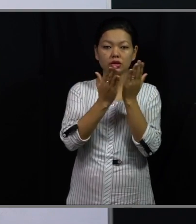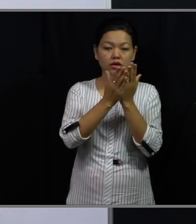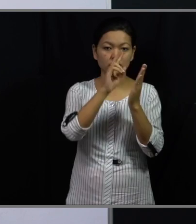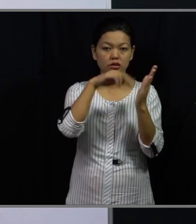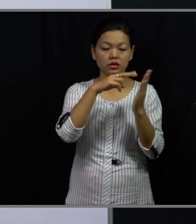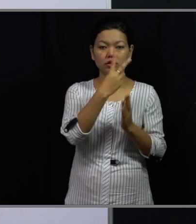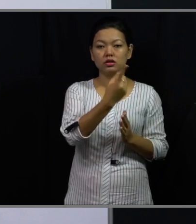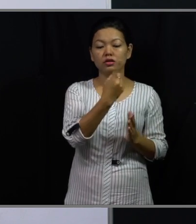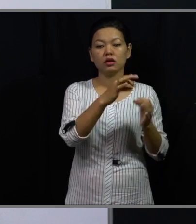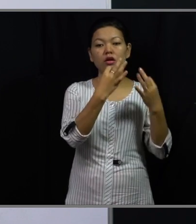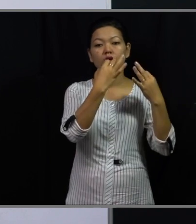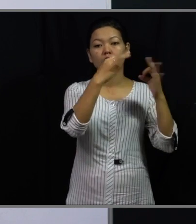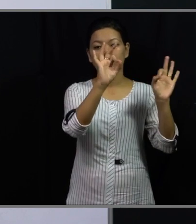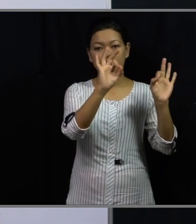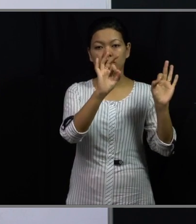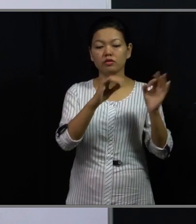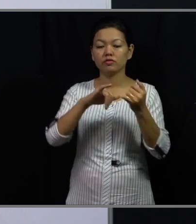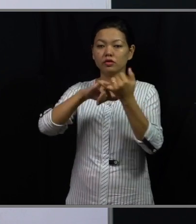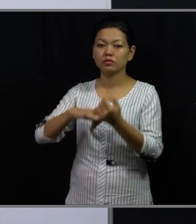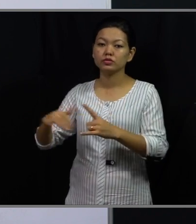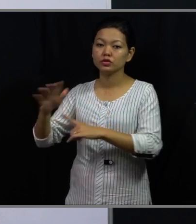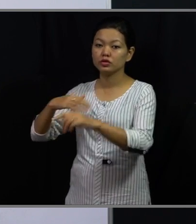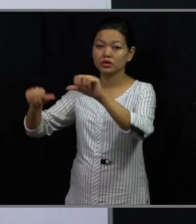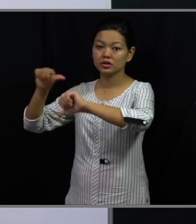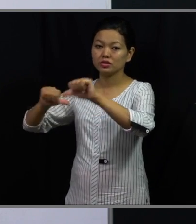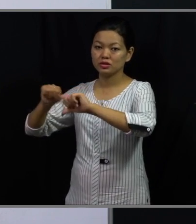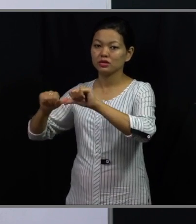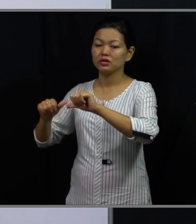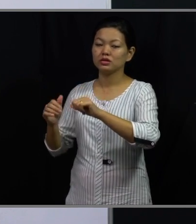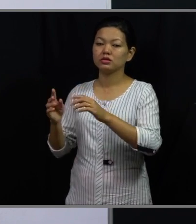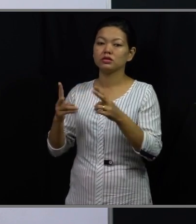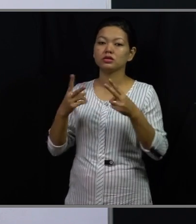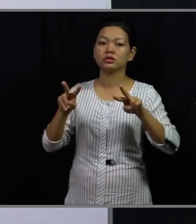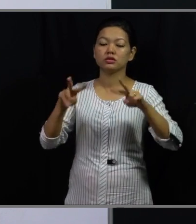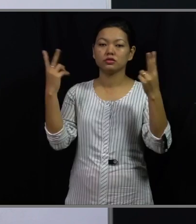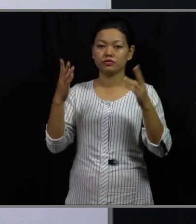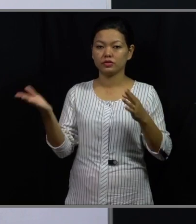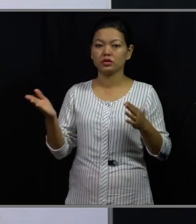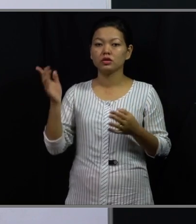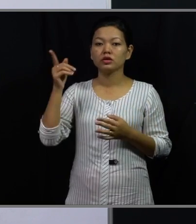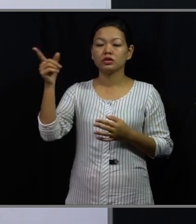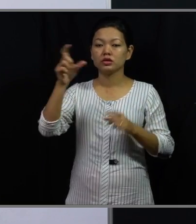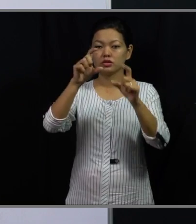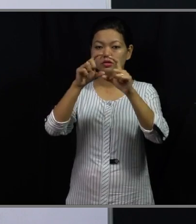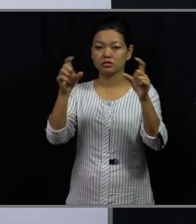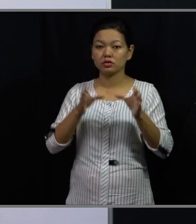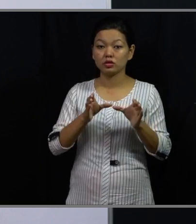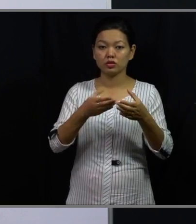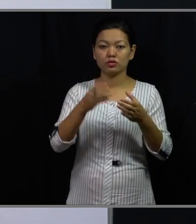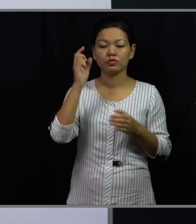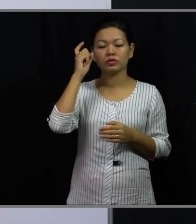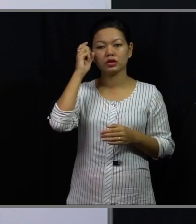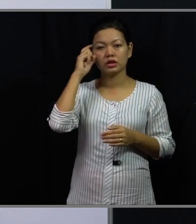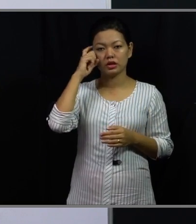be free from other social sciences, in order to predict or in order to study the society. And that is the reason